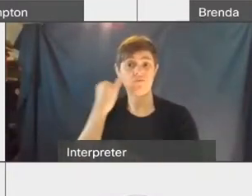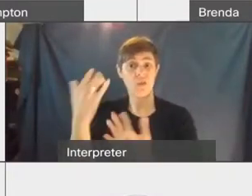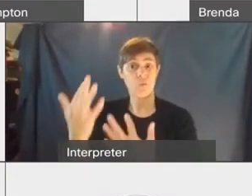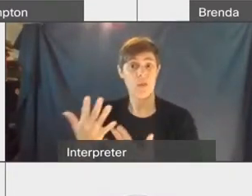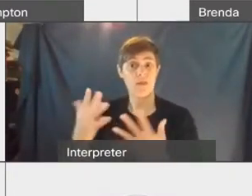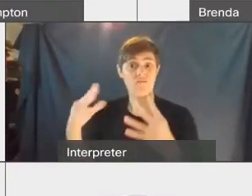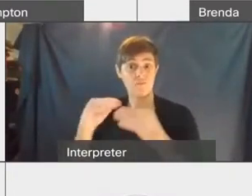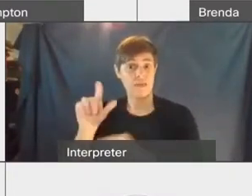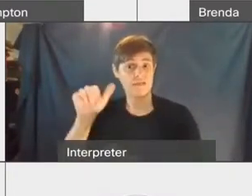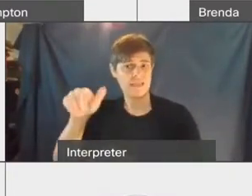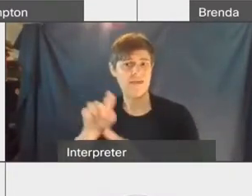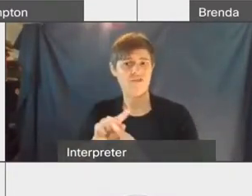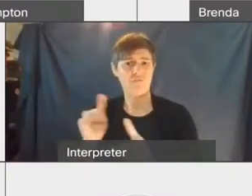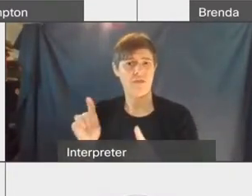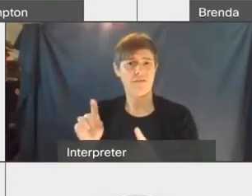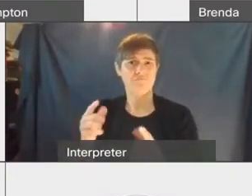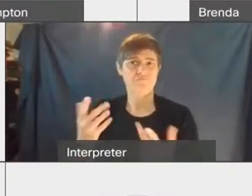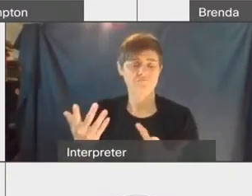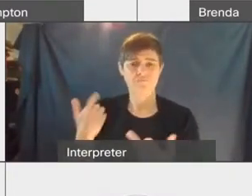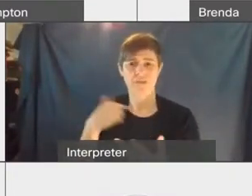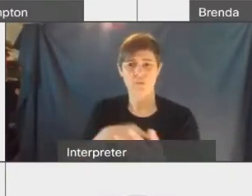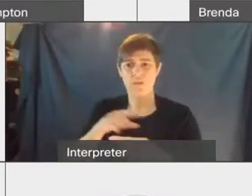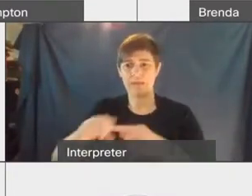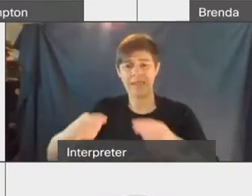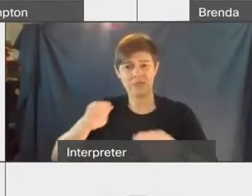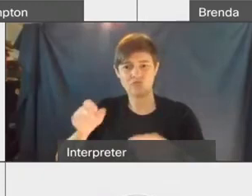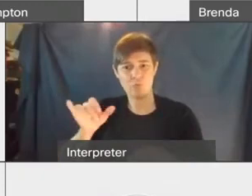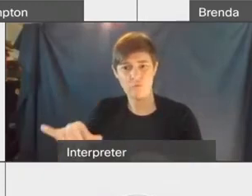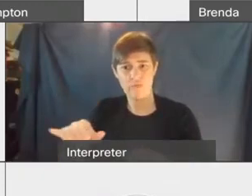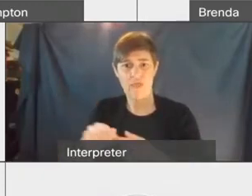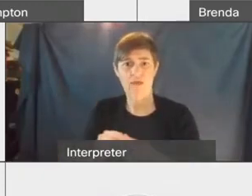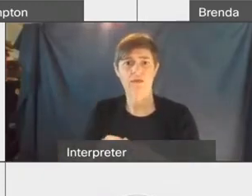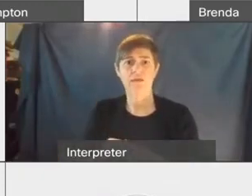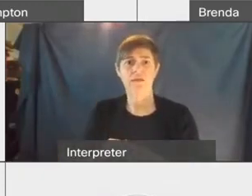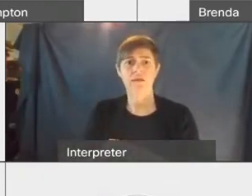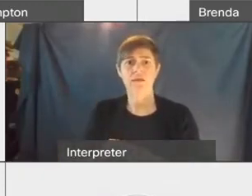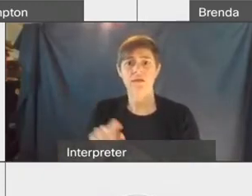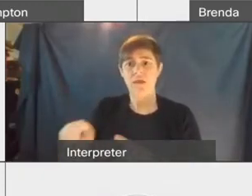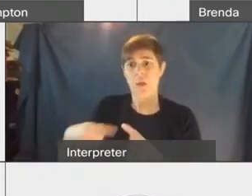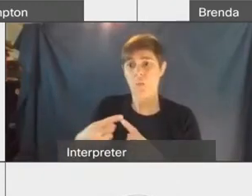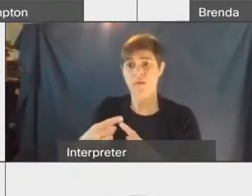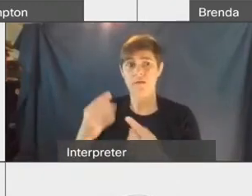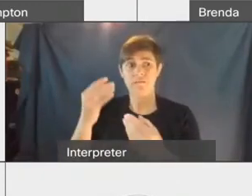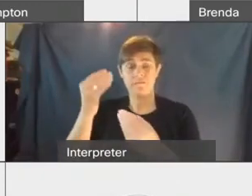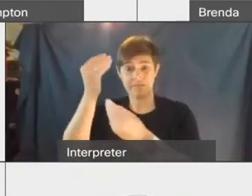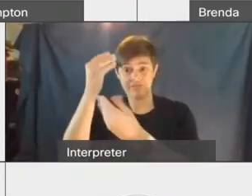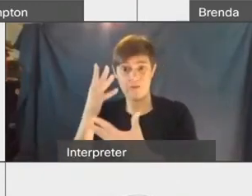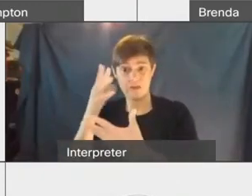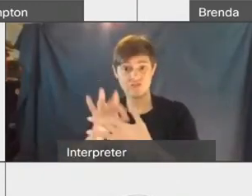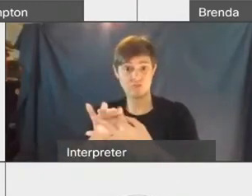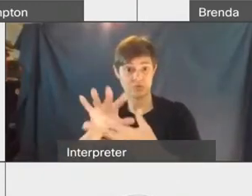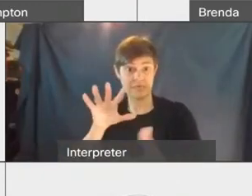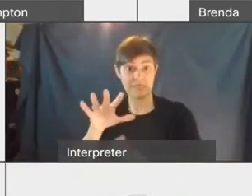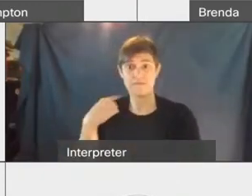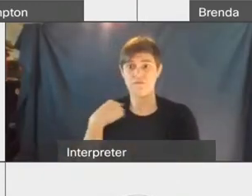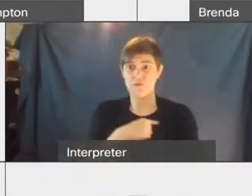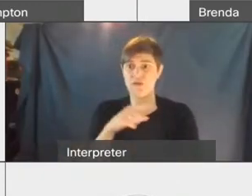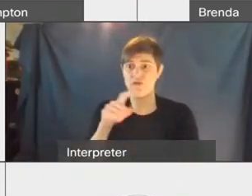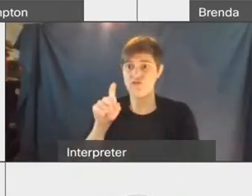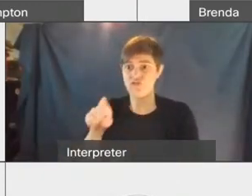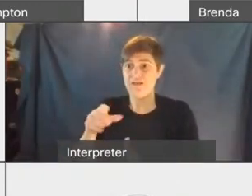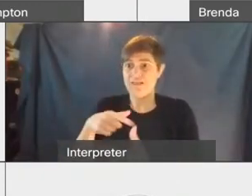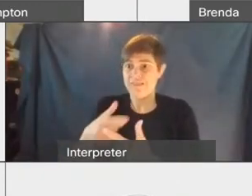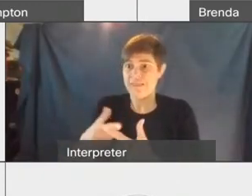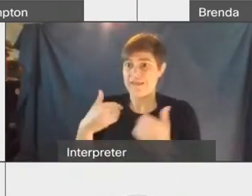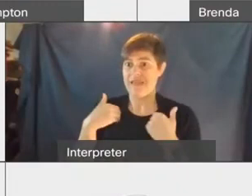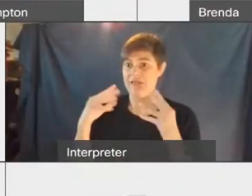But that's not something that we can control. They release the data when they release it, and we have to draw the maps after it. So I really struggle to understand